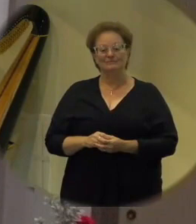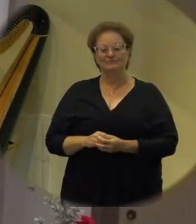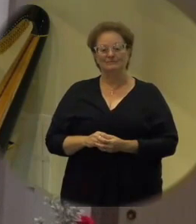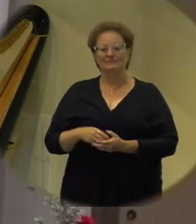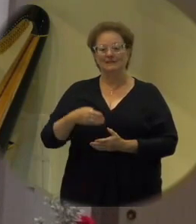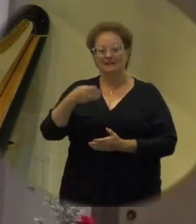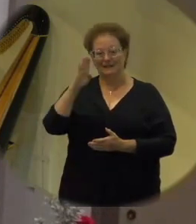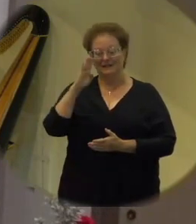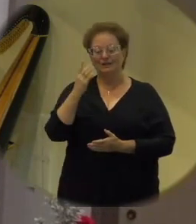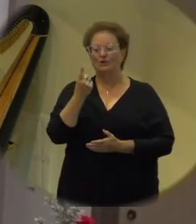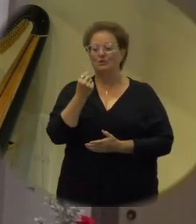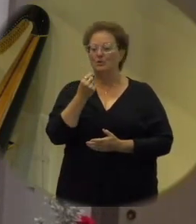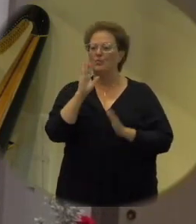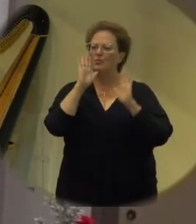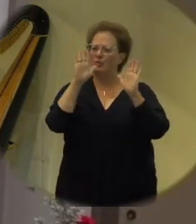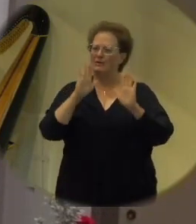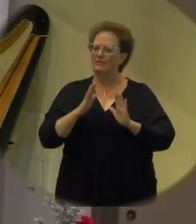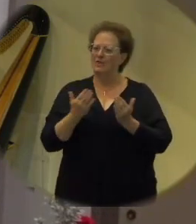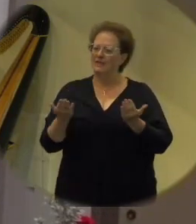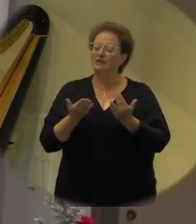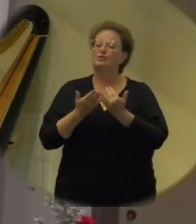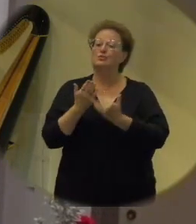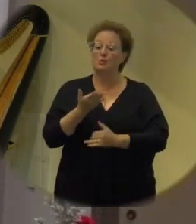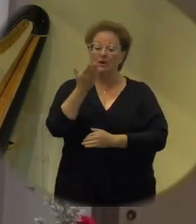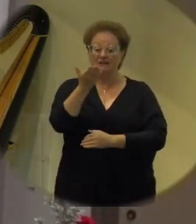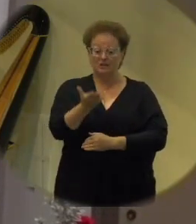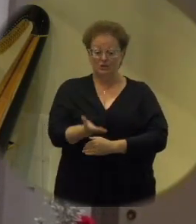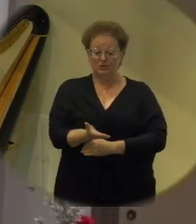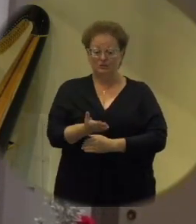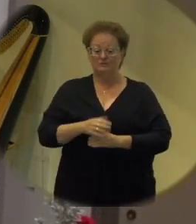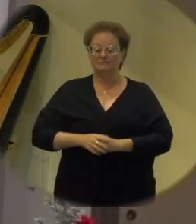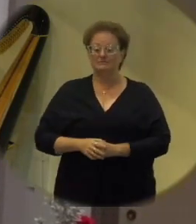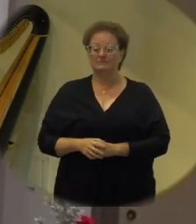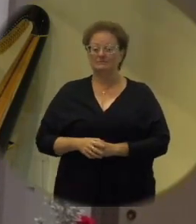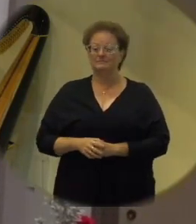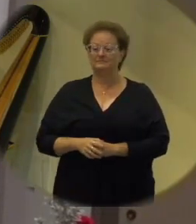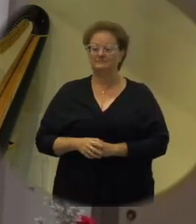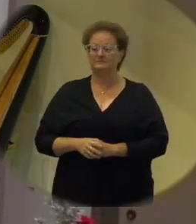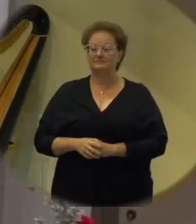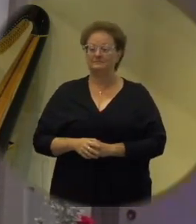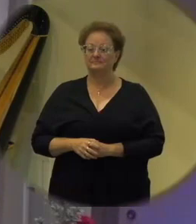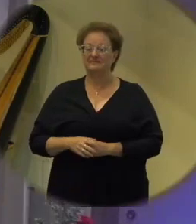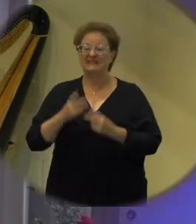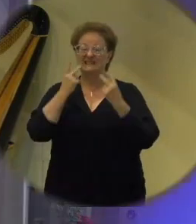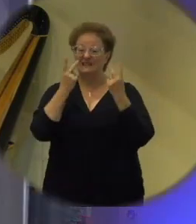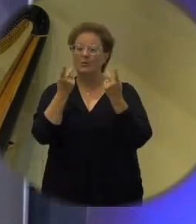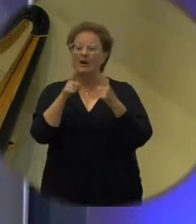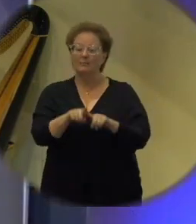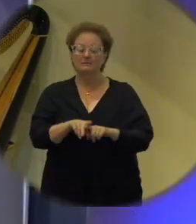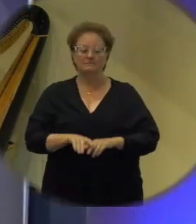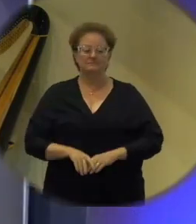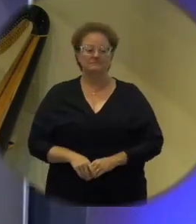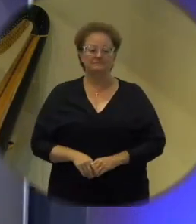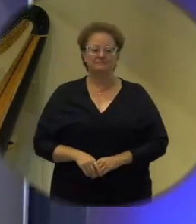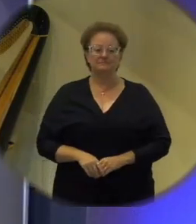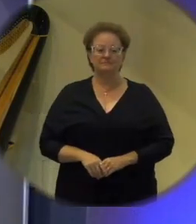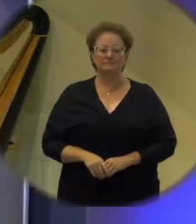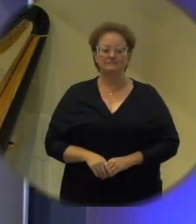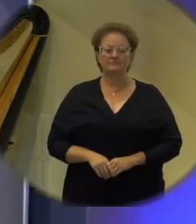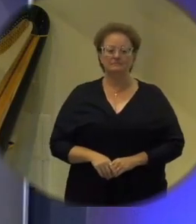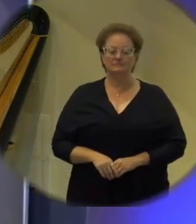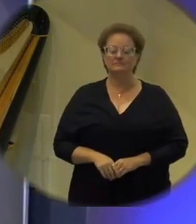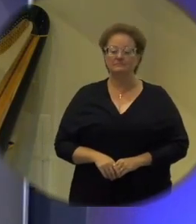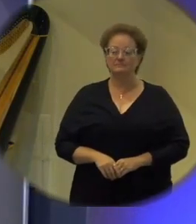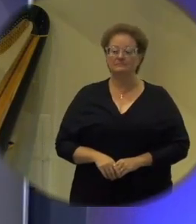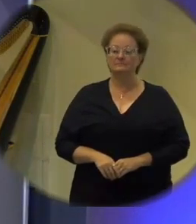through someone like you. Just be who you are in Christ and watch what happens. Amazing.